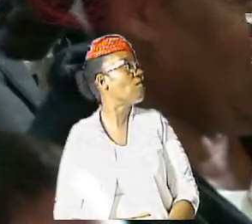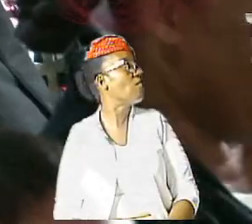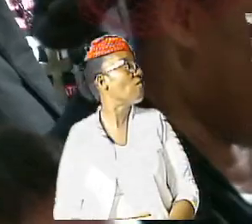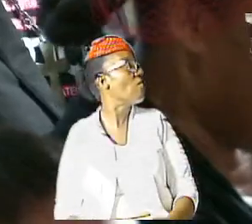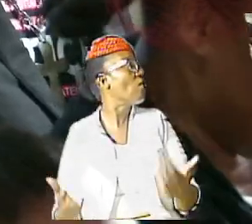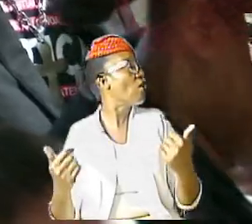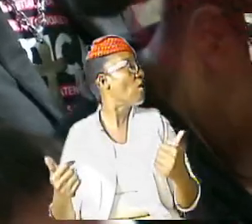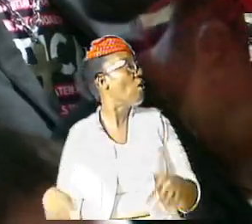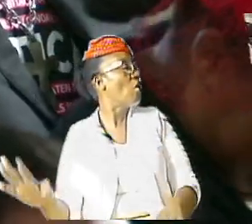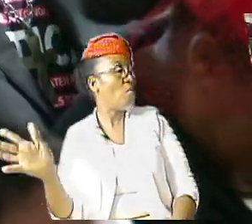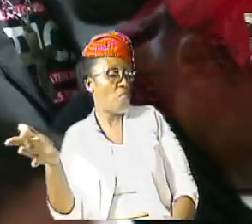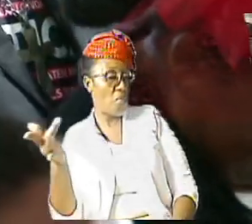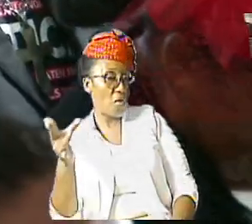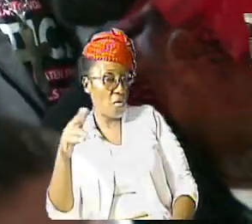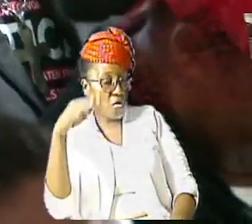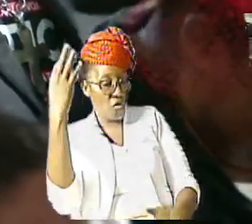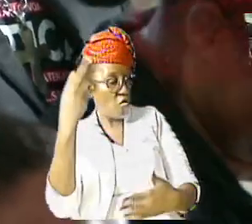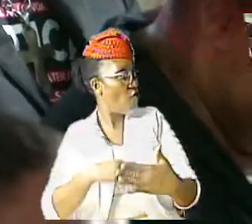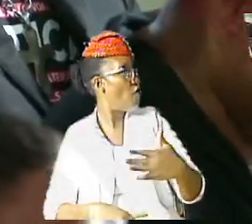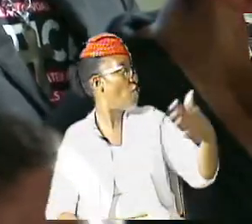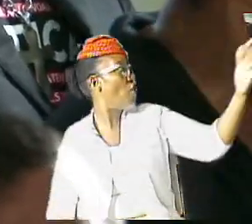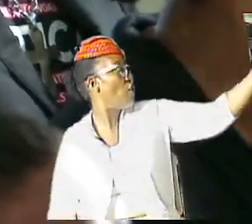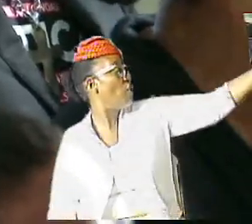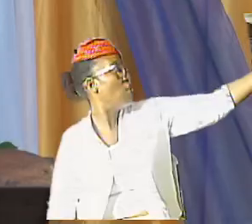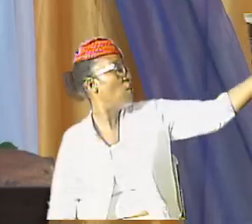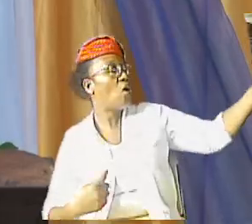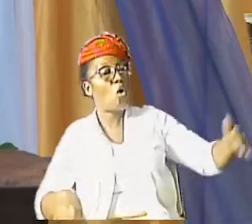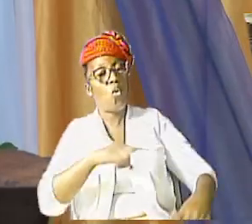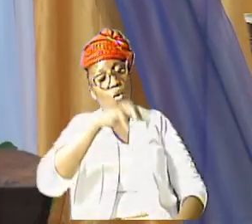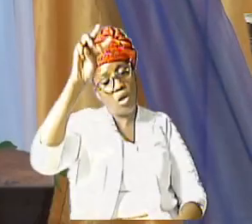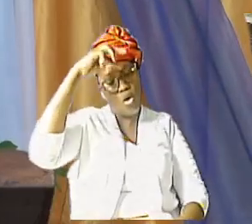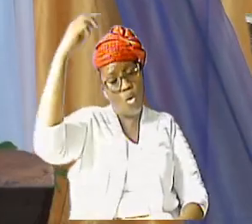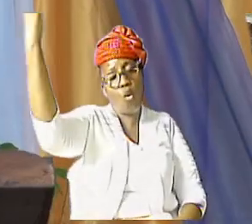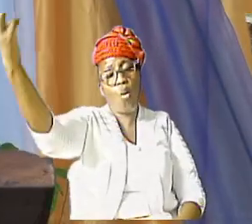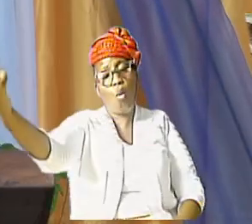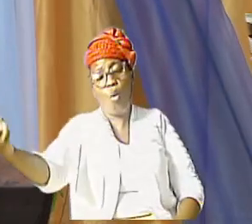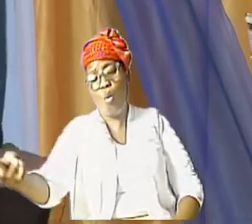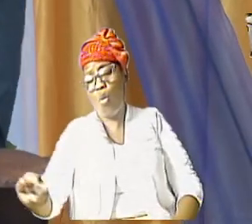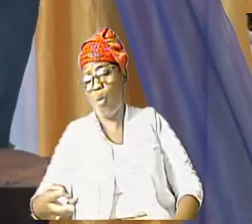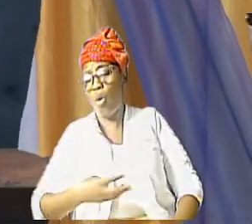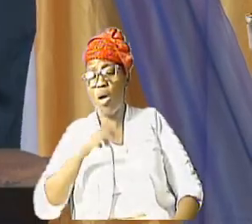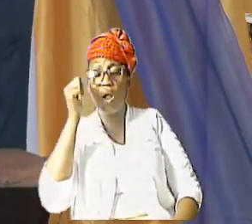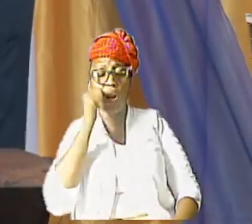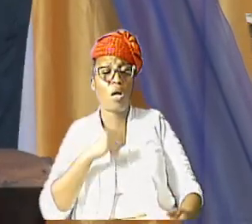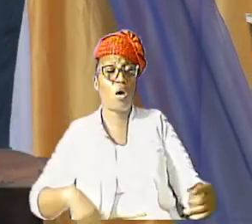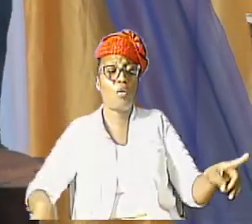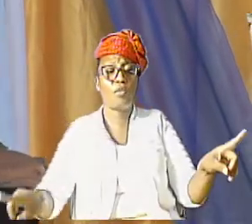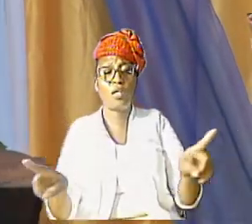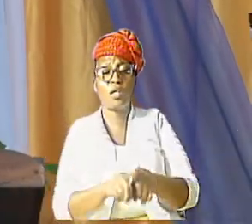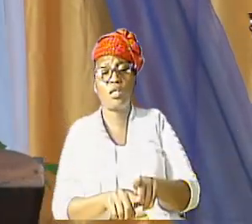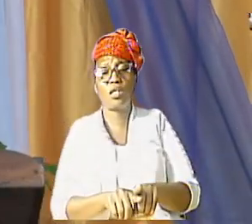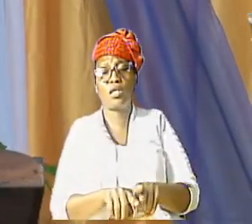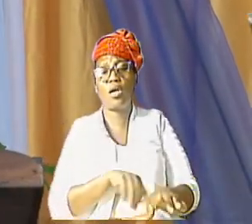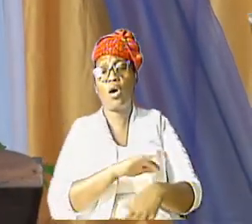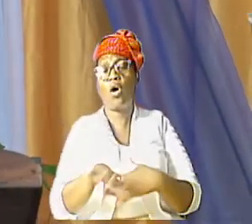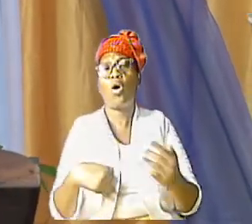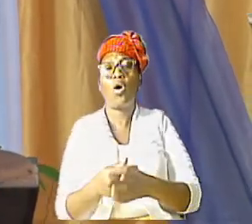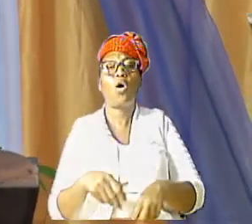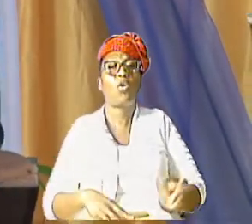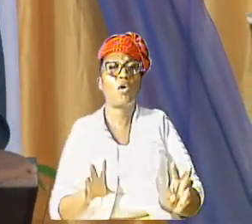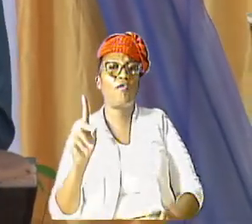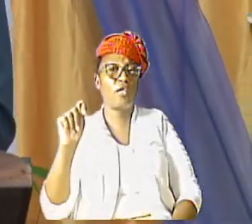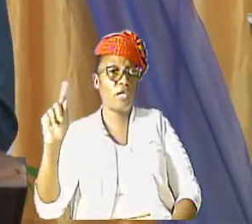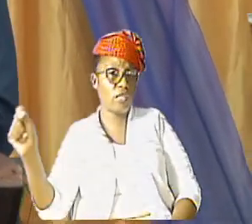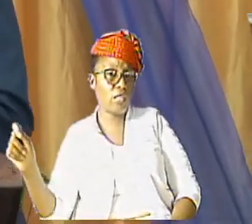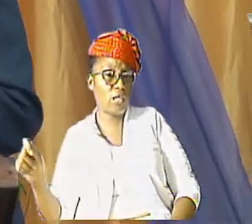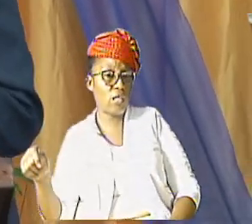in the heart of it, right in the front area there. And so we welcome you, amen, Sister Janice, all the way from Texas there. And she